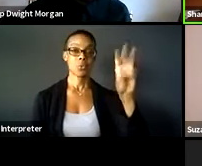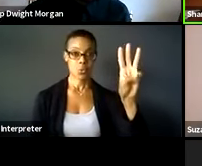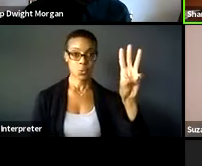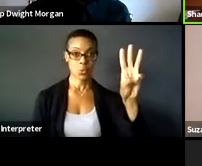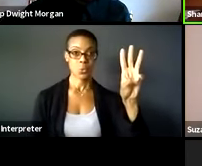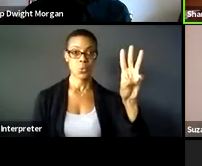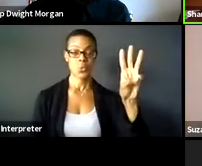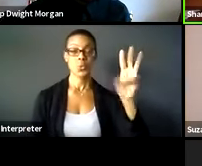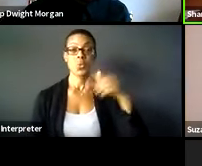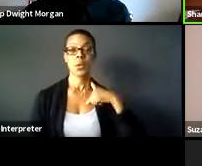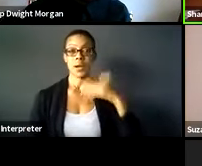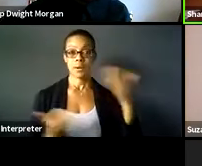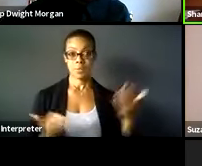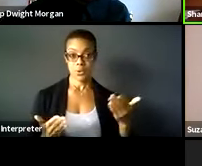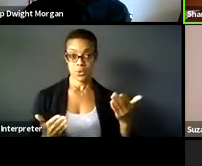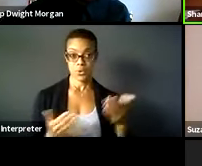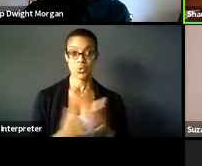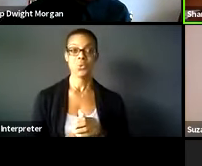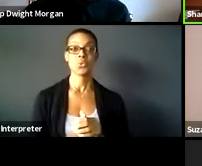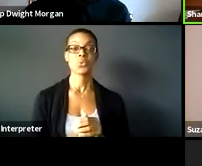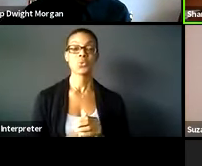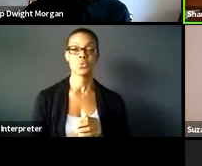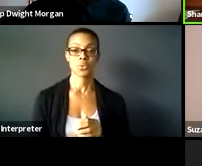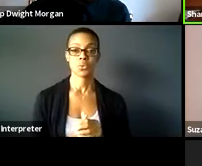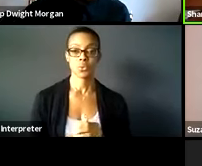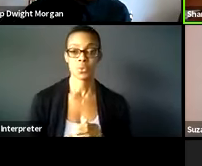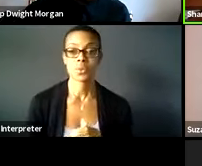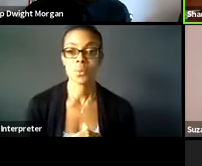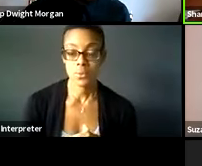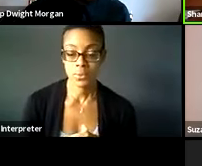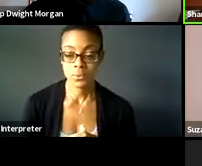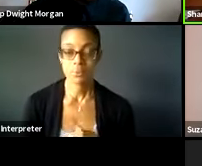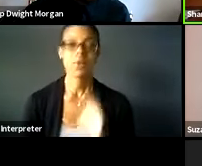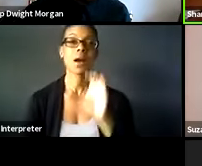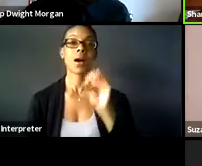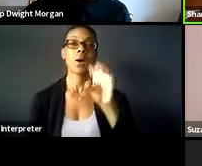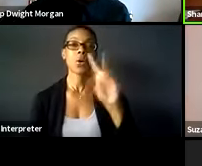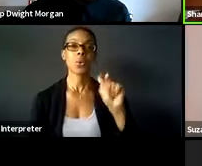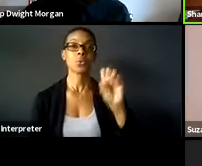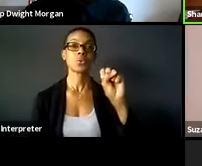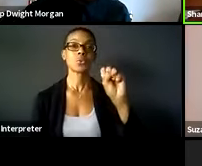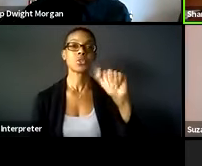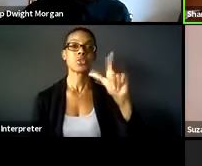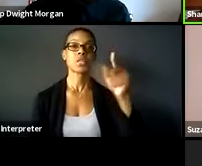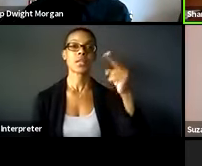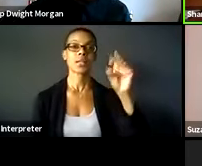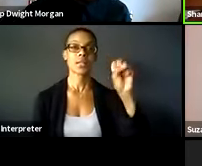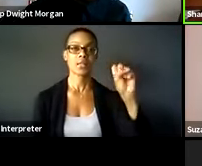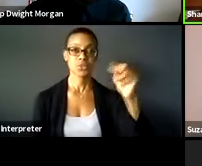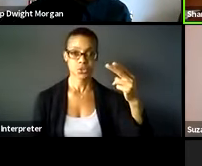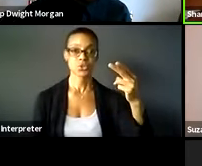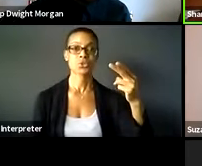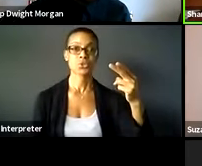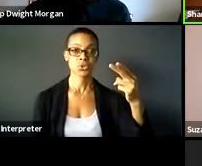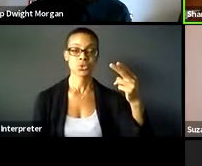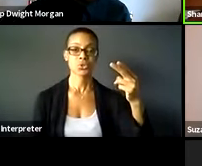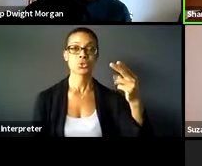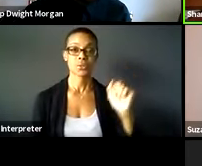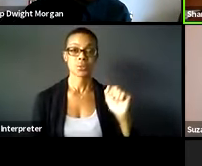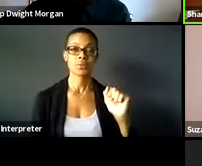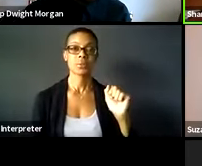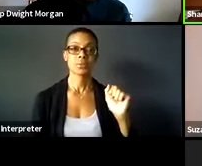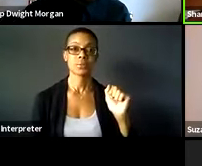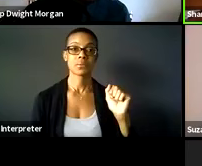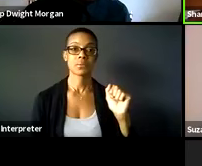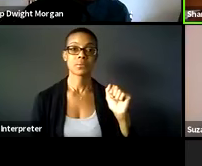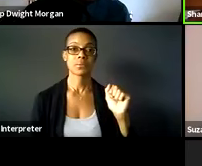located at the unceded Coast Salish territory of the Lekwungen and Wissahickon Nation, known as